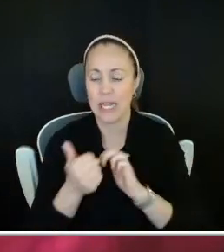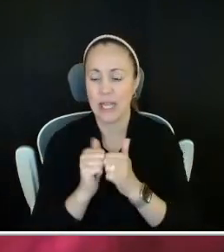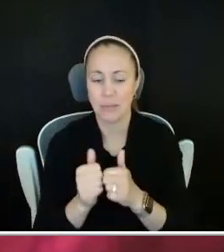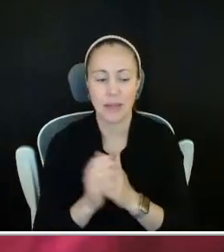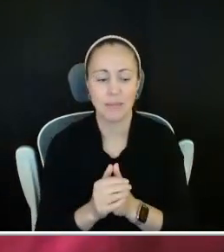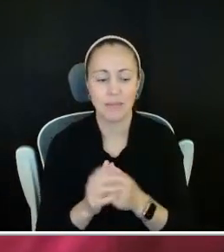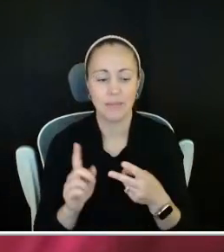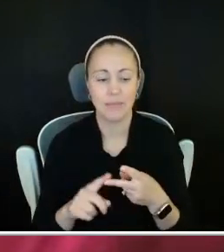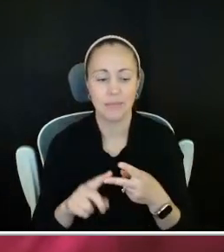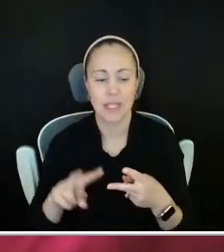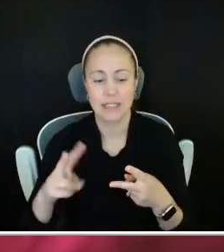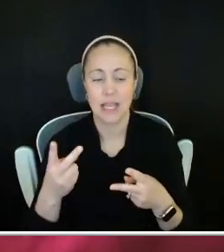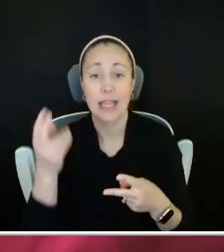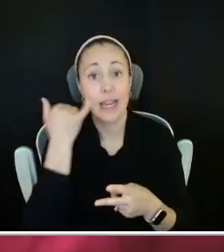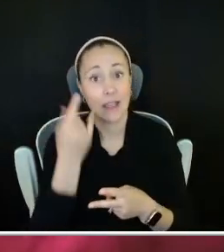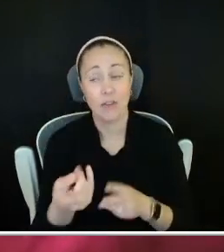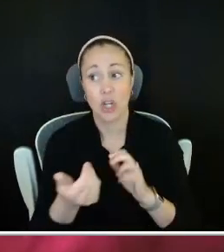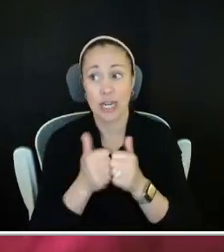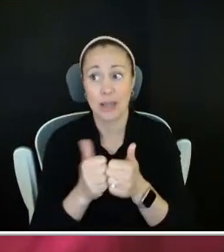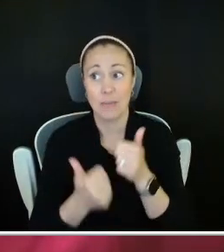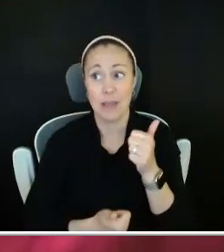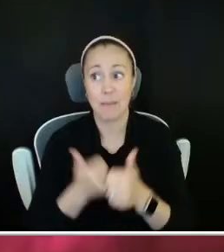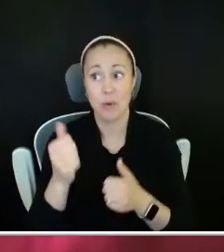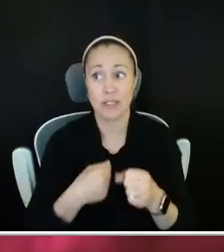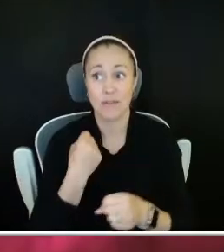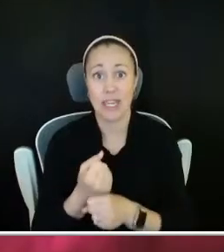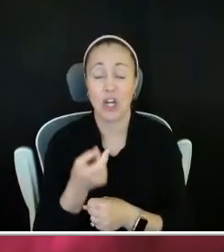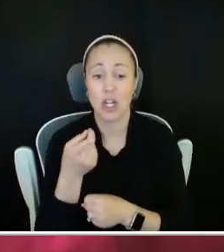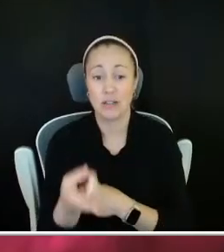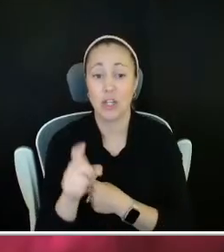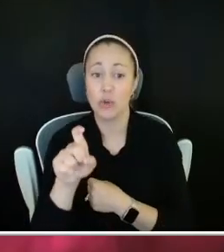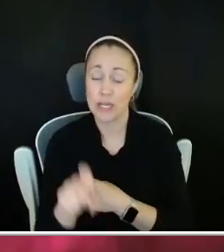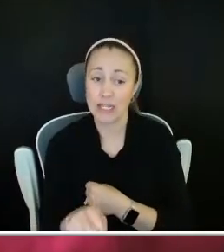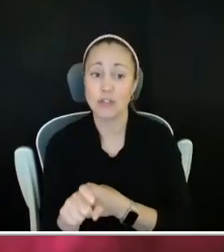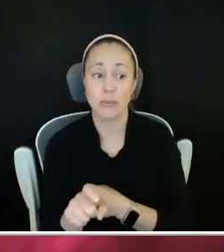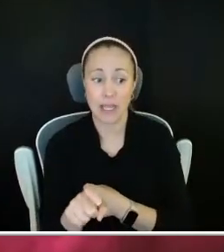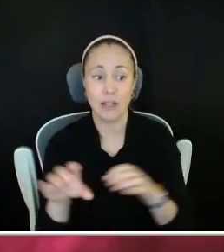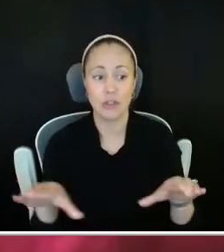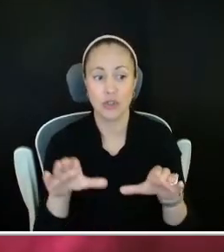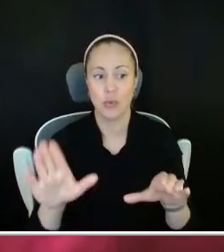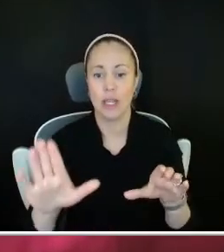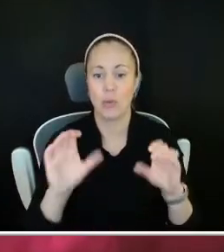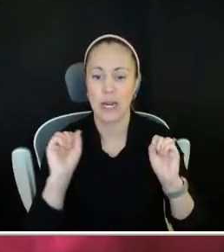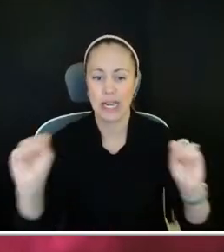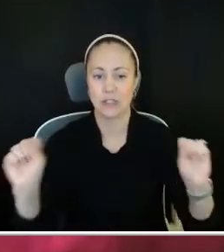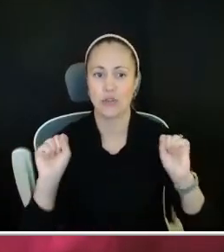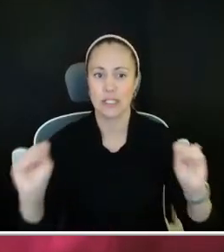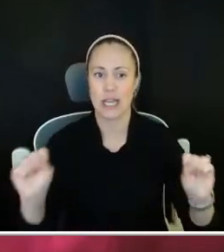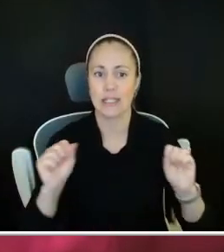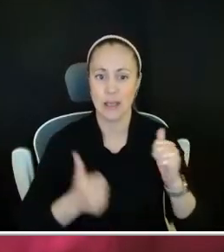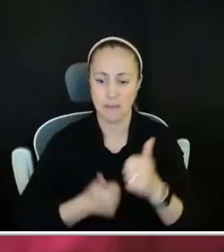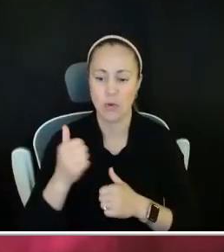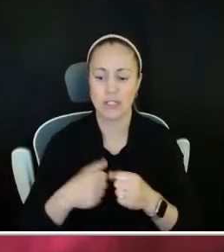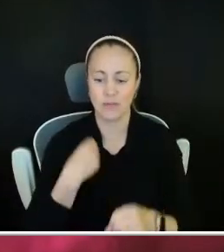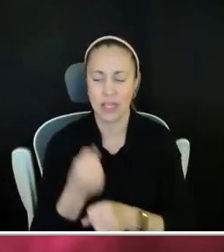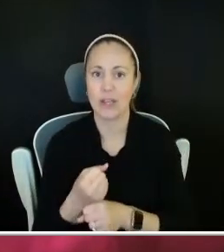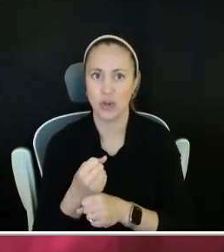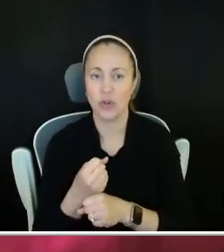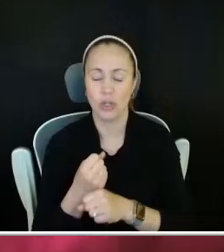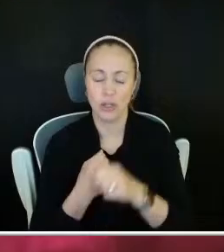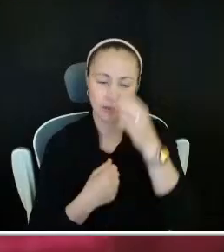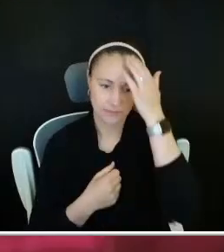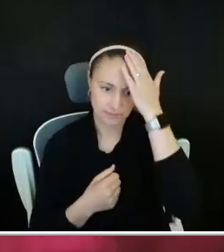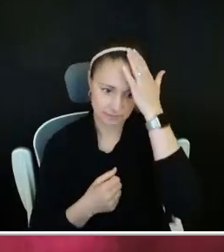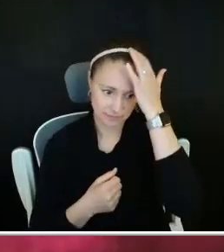going to compete most of the year, you need to be doing your exercises most of the year. And